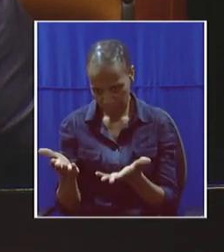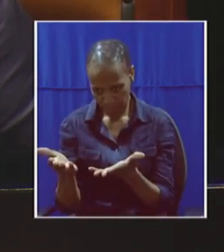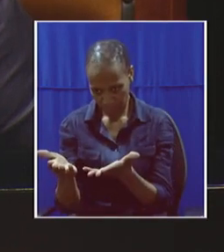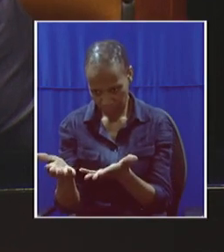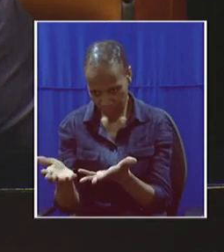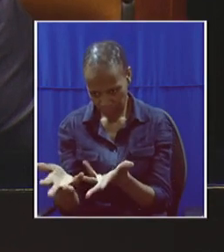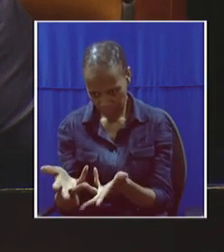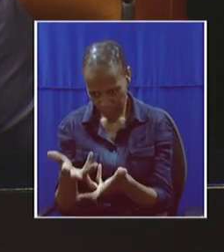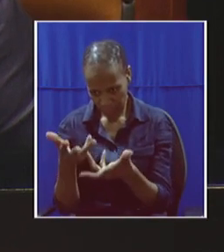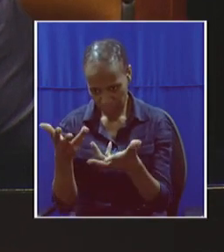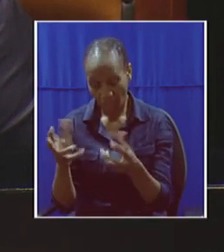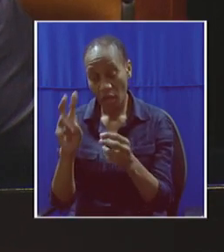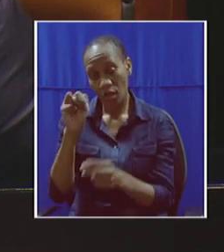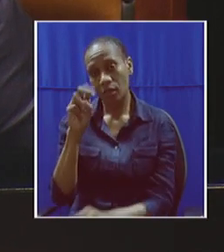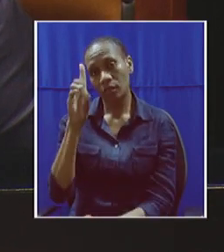honorable